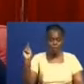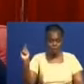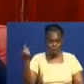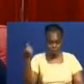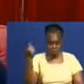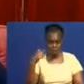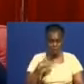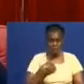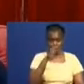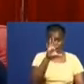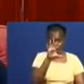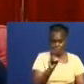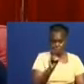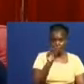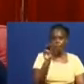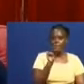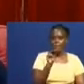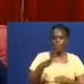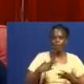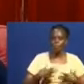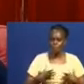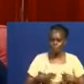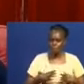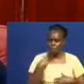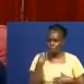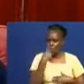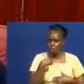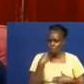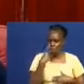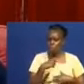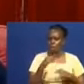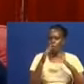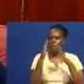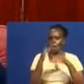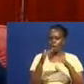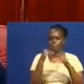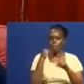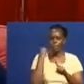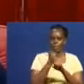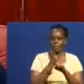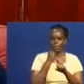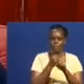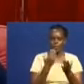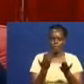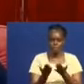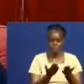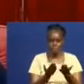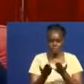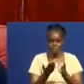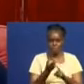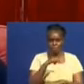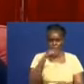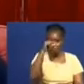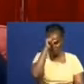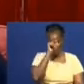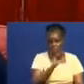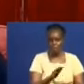It has 50 million people who all expect and demand certain services from the state.